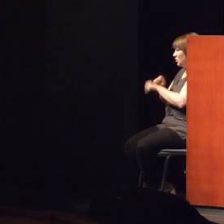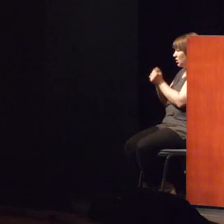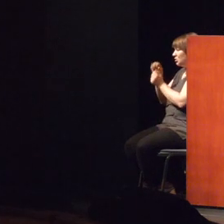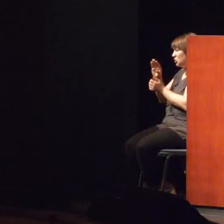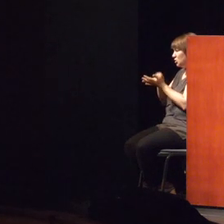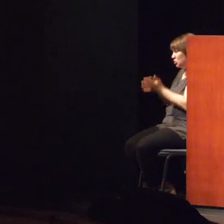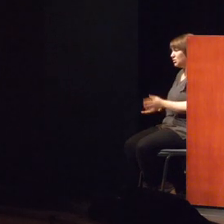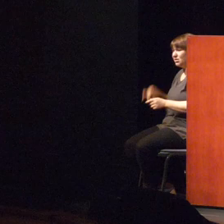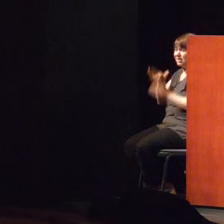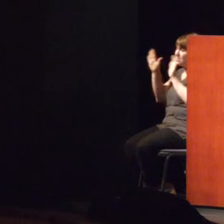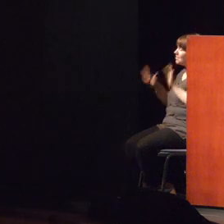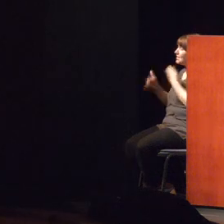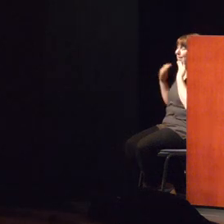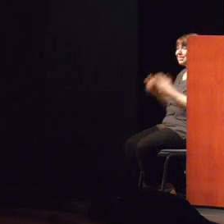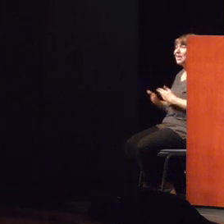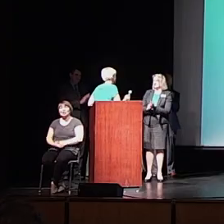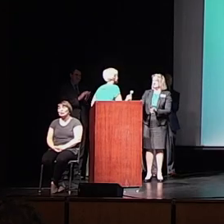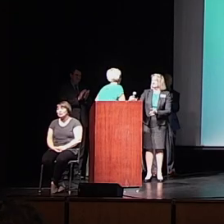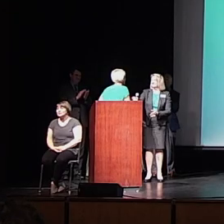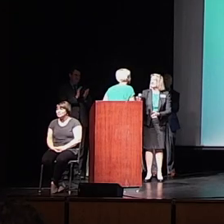is incredible. Thank you.